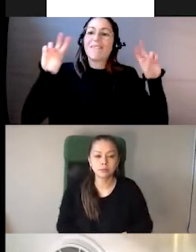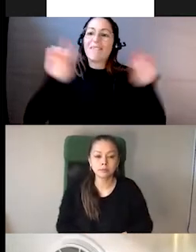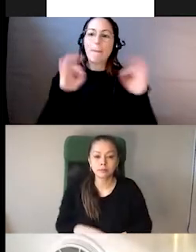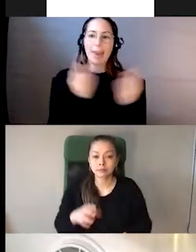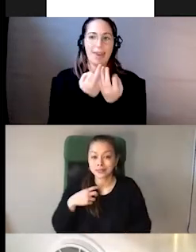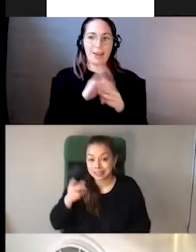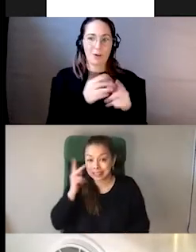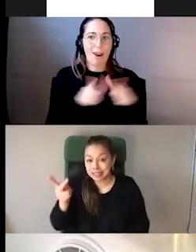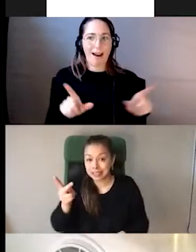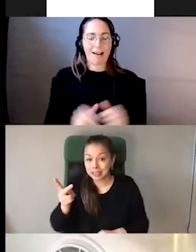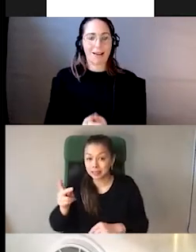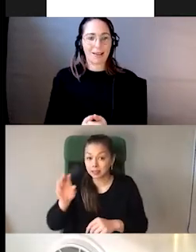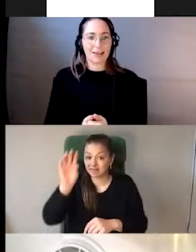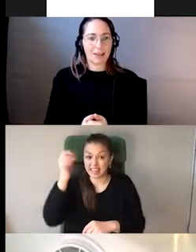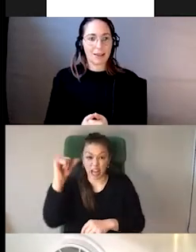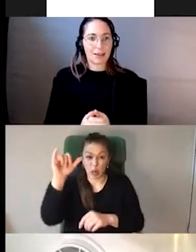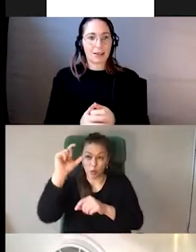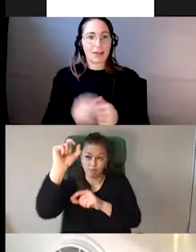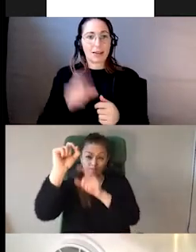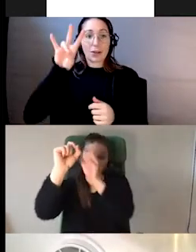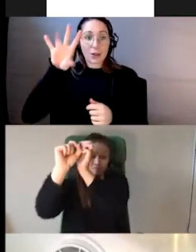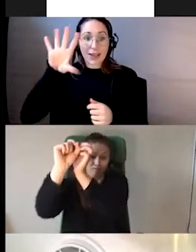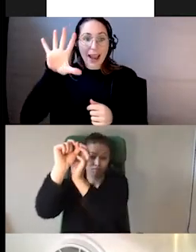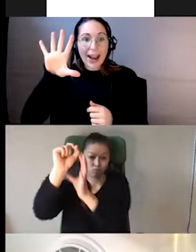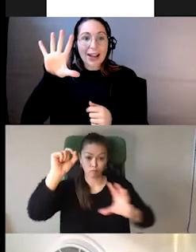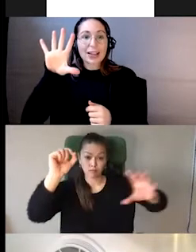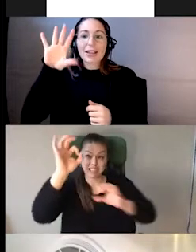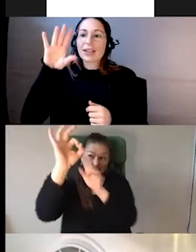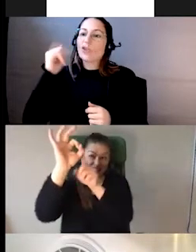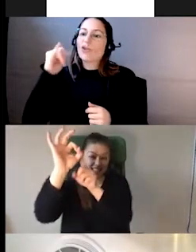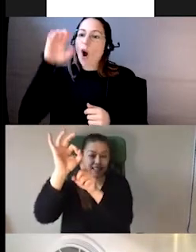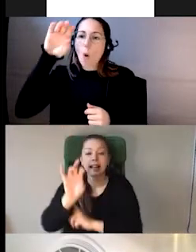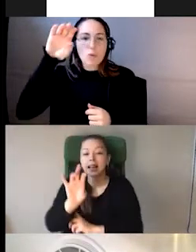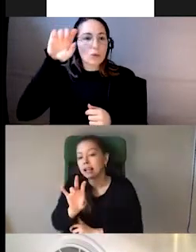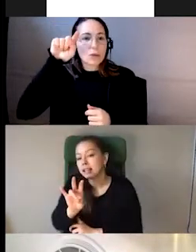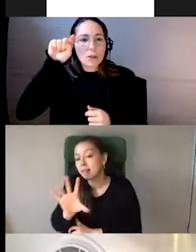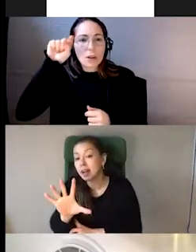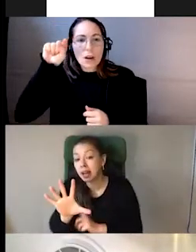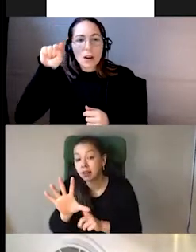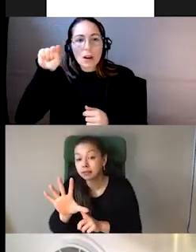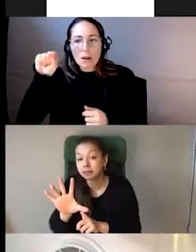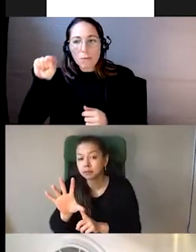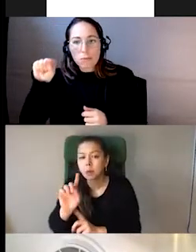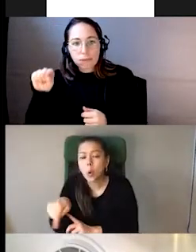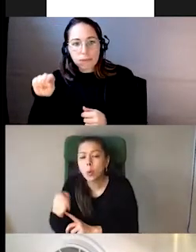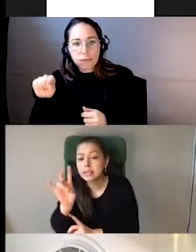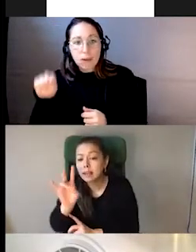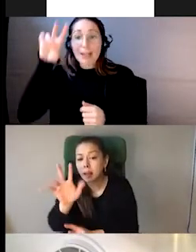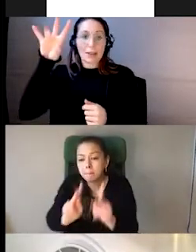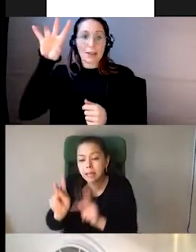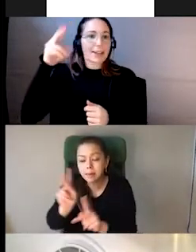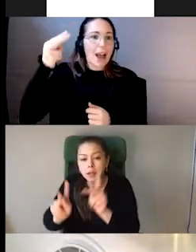from 75, sadly, only 75 mother tongue speakers of Haida, all the way up